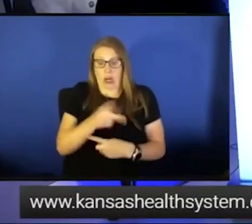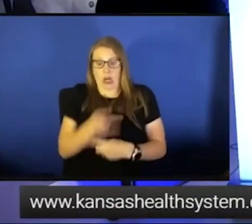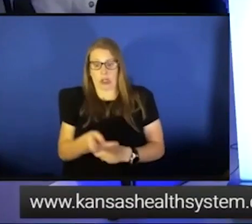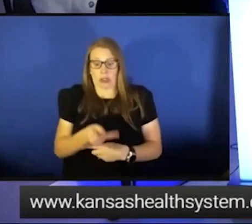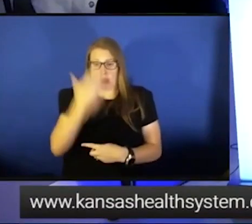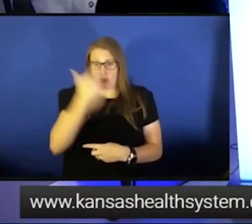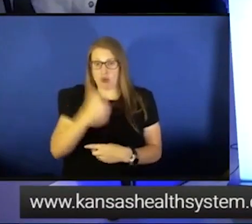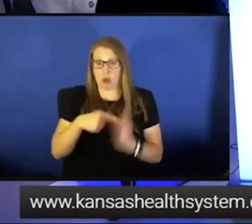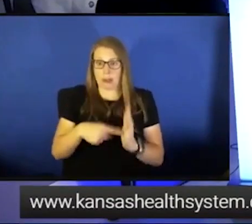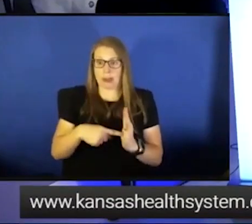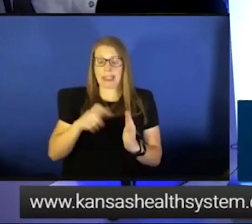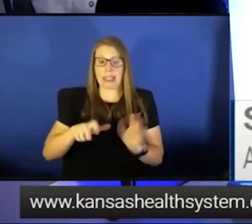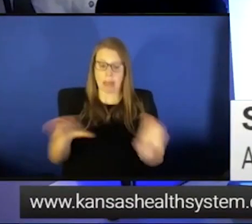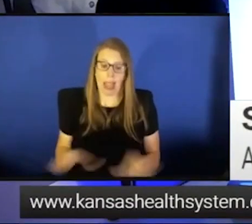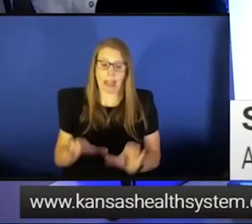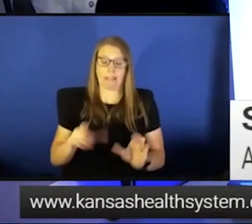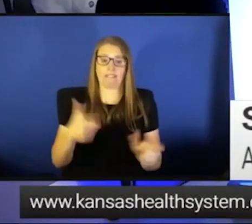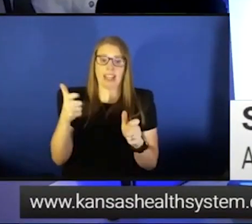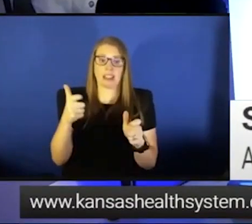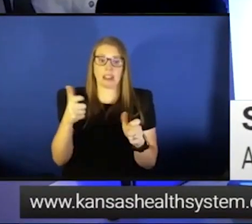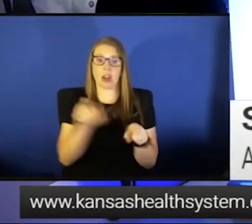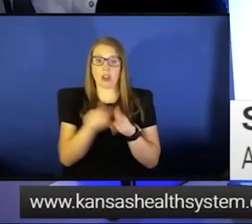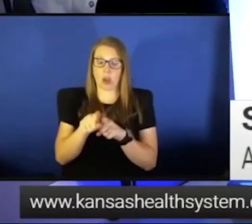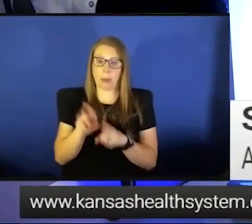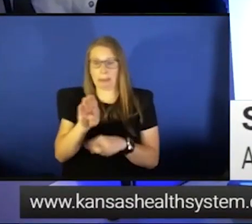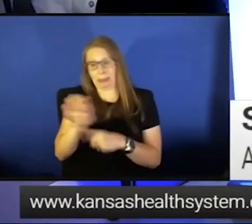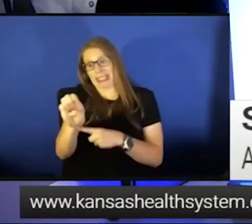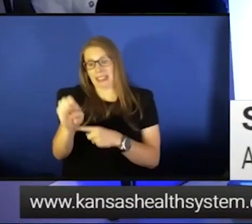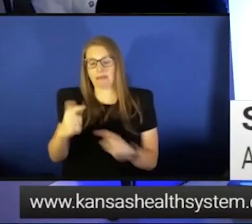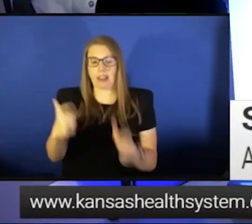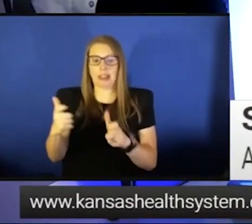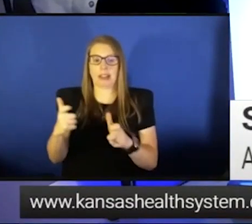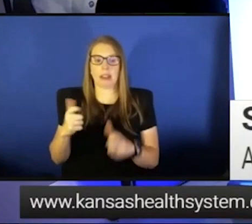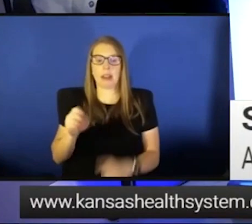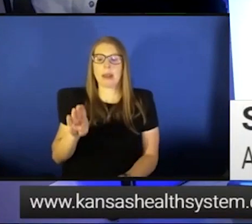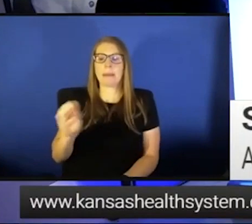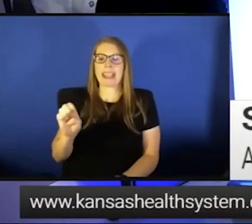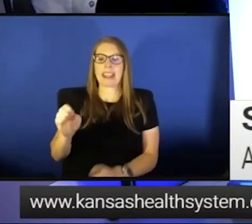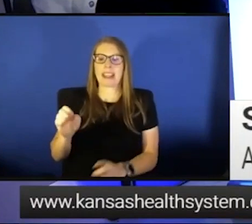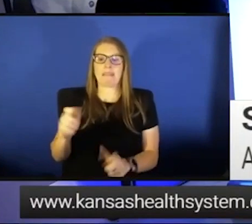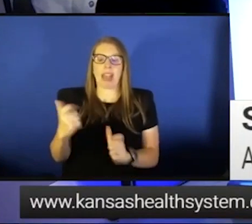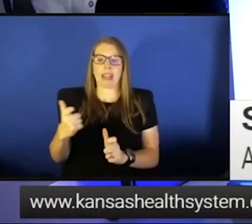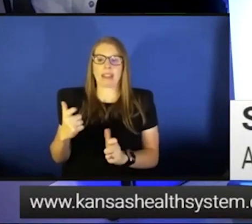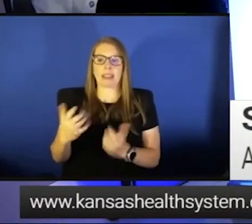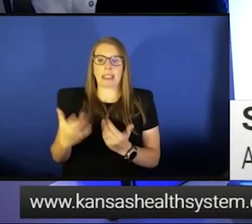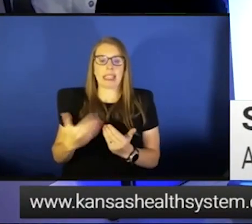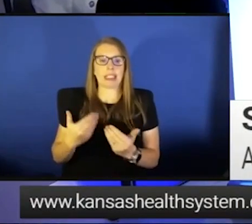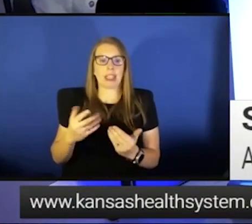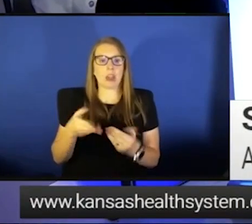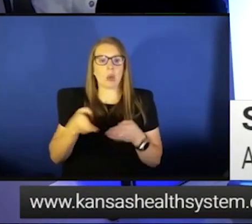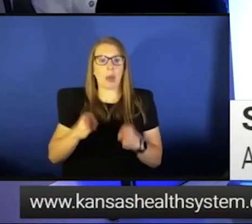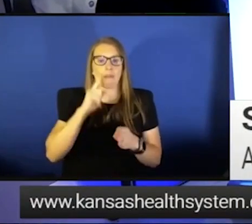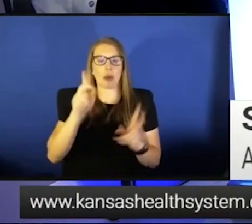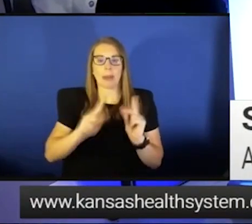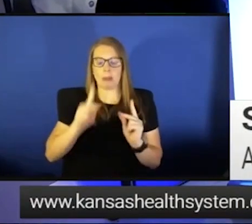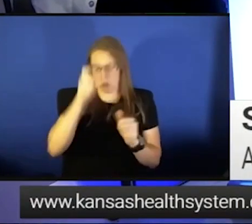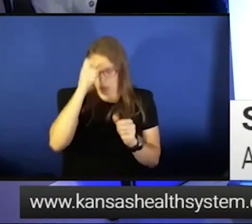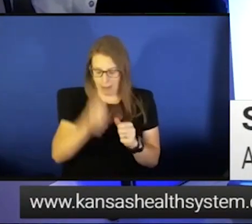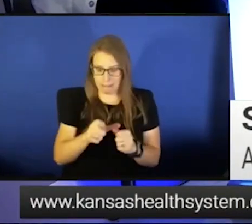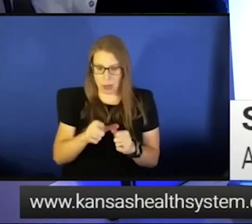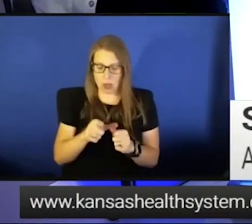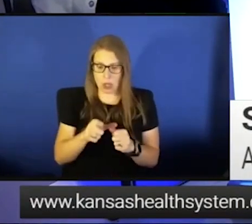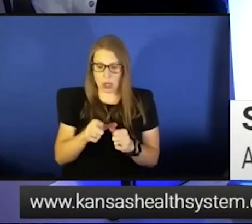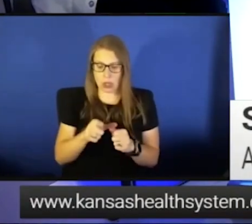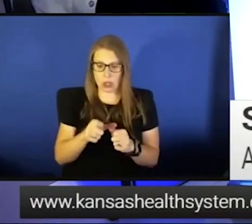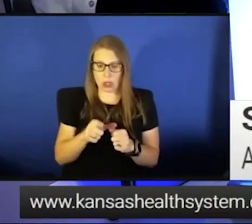to act fast and we need to be fast. Exactly. So let's talk about be fast. That's an easy way for people to hopefully remember